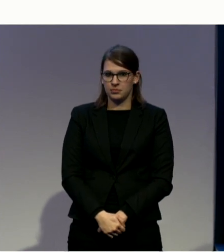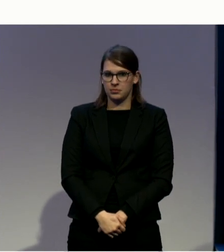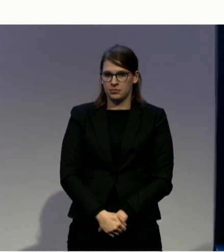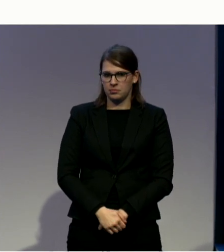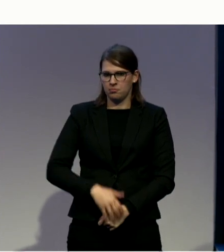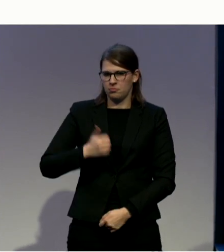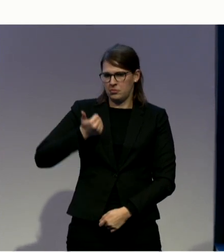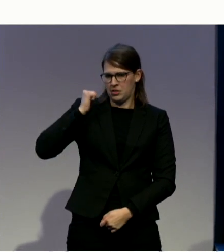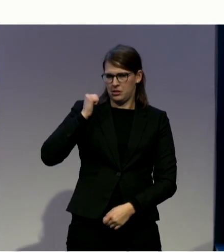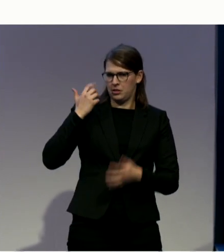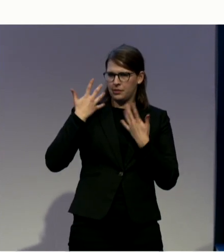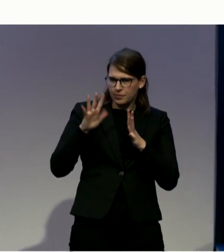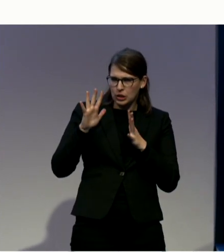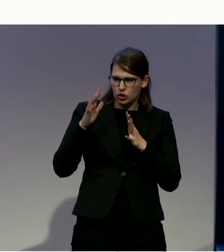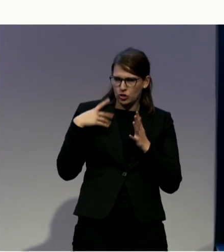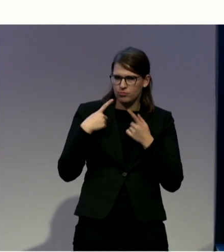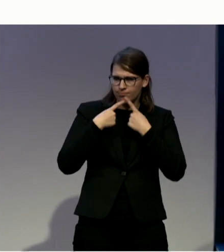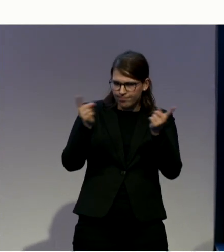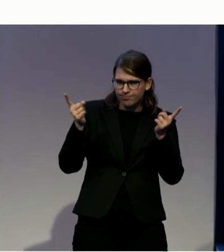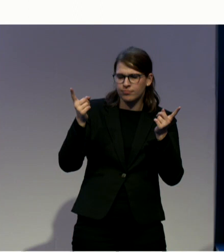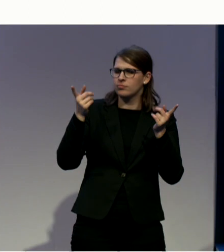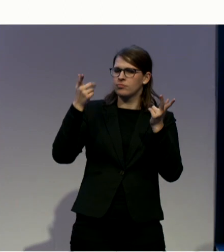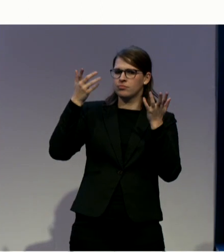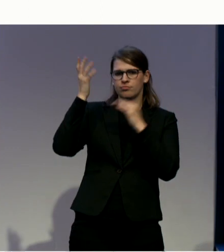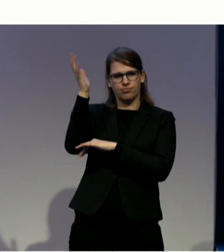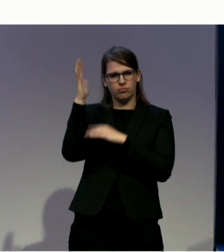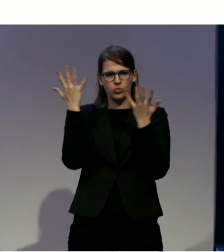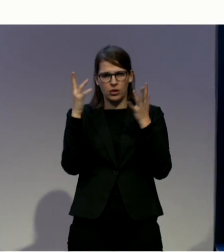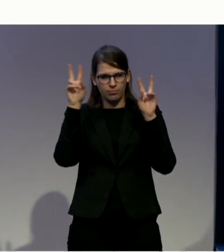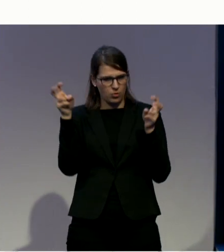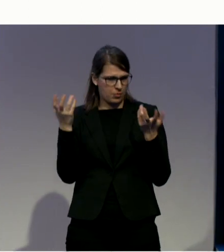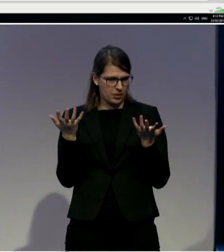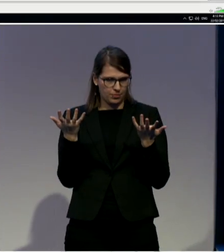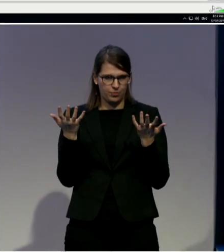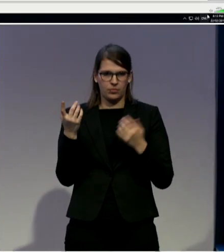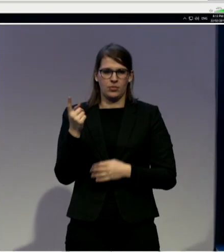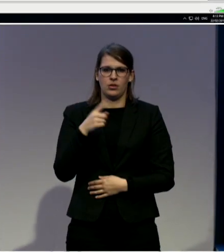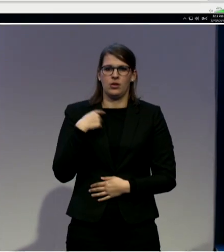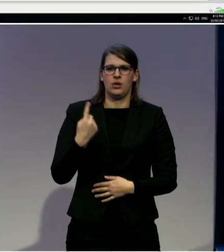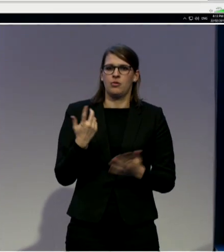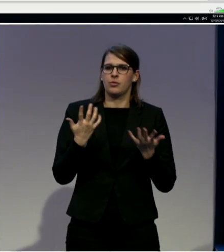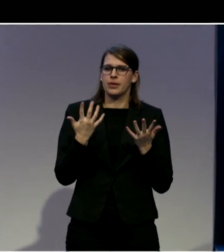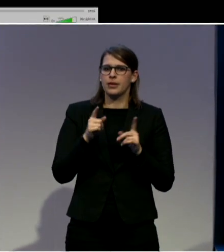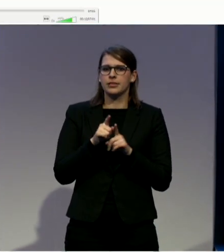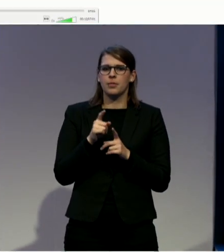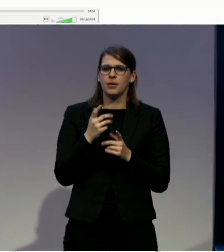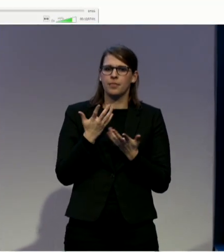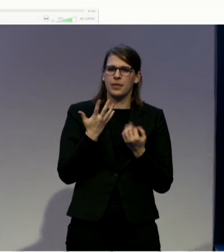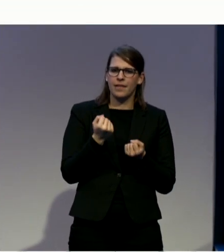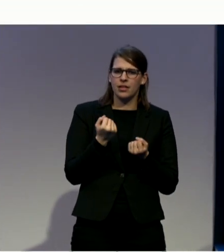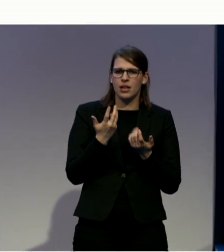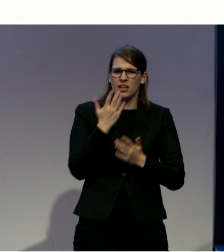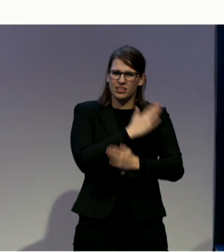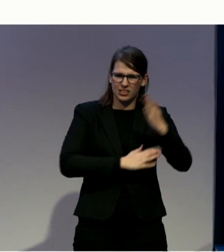that we are highly underrepresented. And Jennifer Laszlo Mizrahi with Respectability